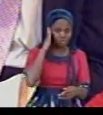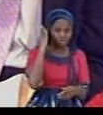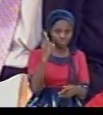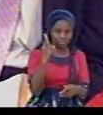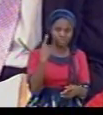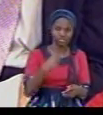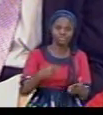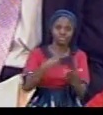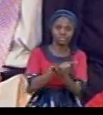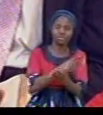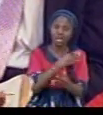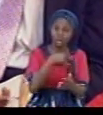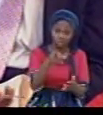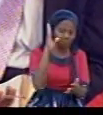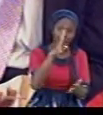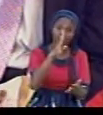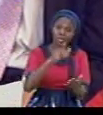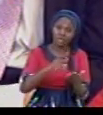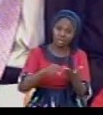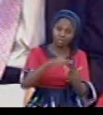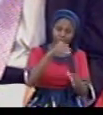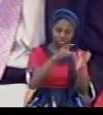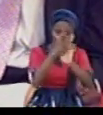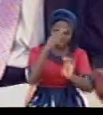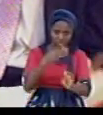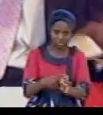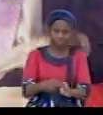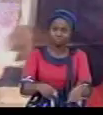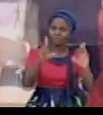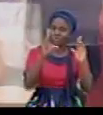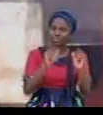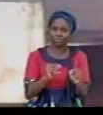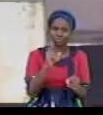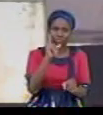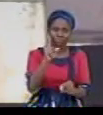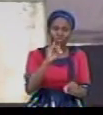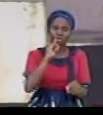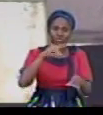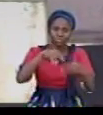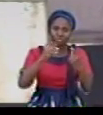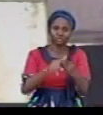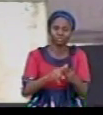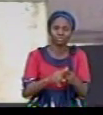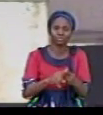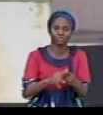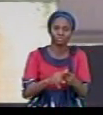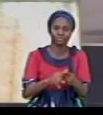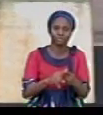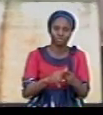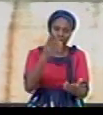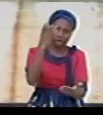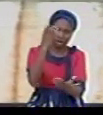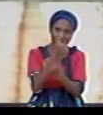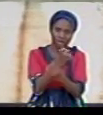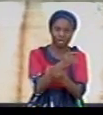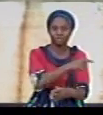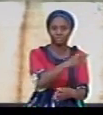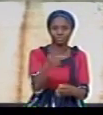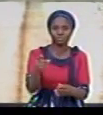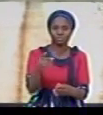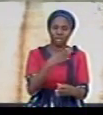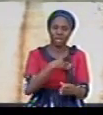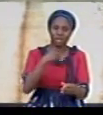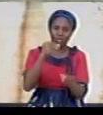it. Nobody is going to arrest you and put you in jail because you are preaching